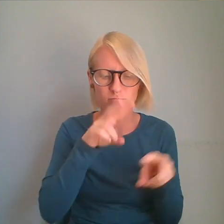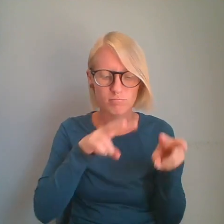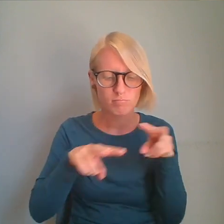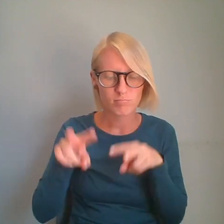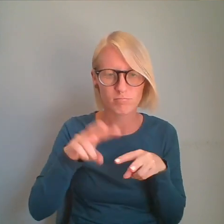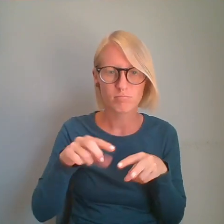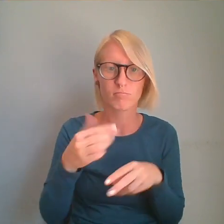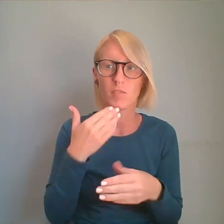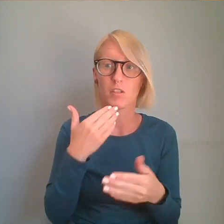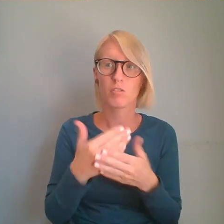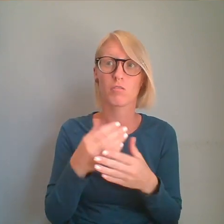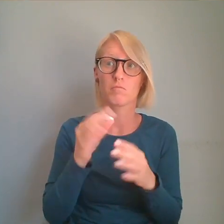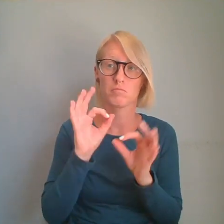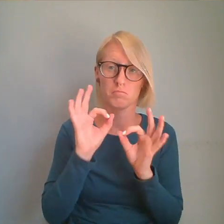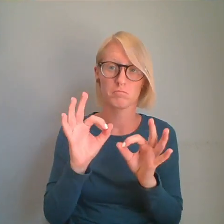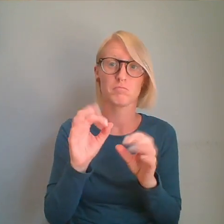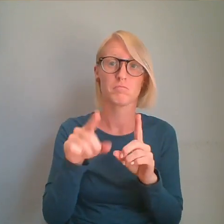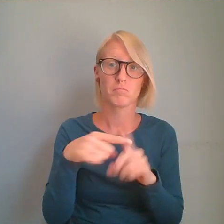Looks good for the most part.